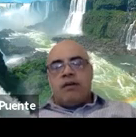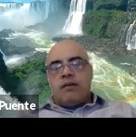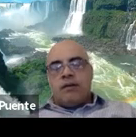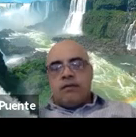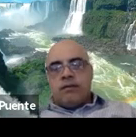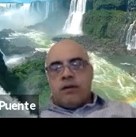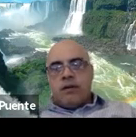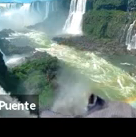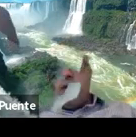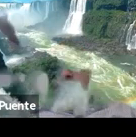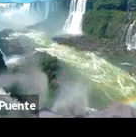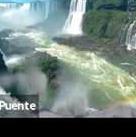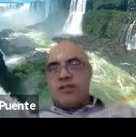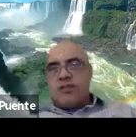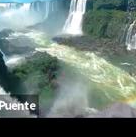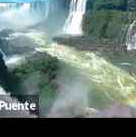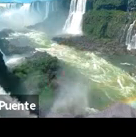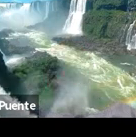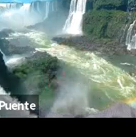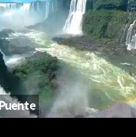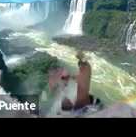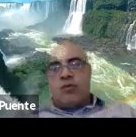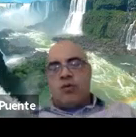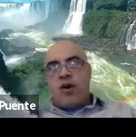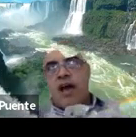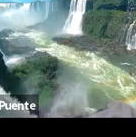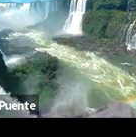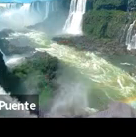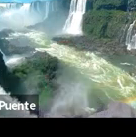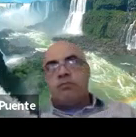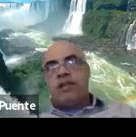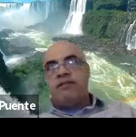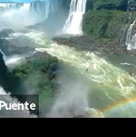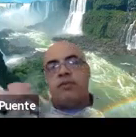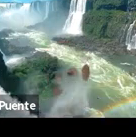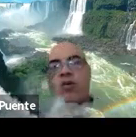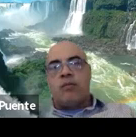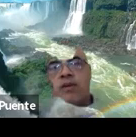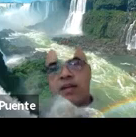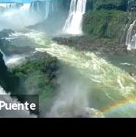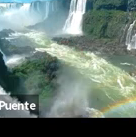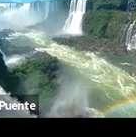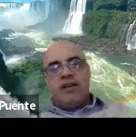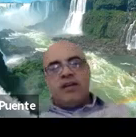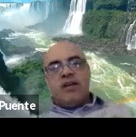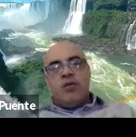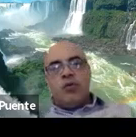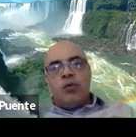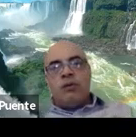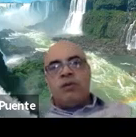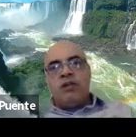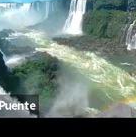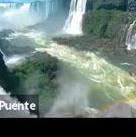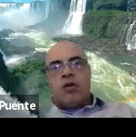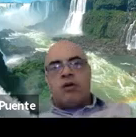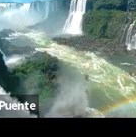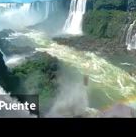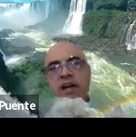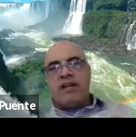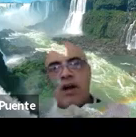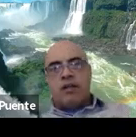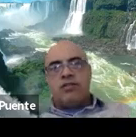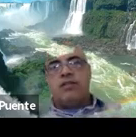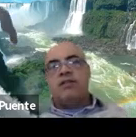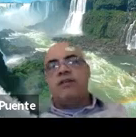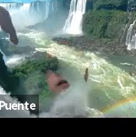our emotions, right, or our attitudes and beliefs to be in harmony with who we believe we are, with